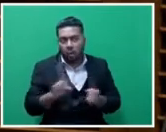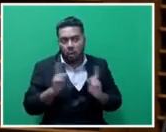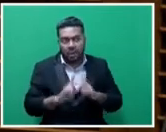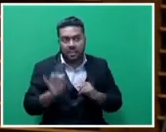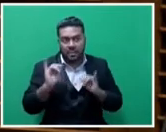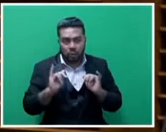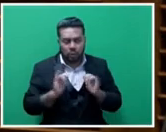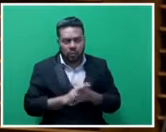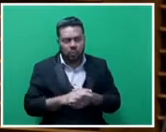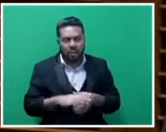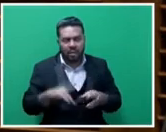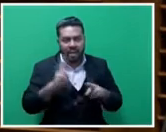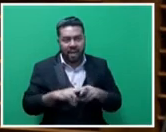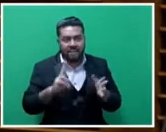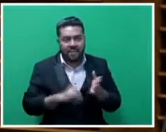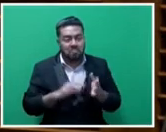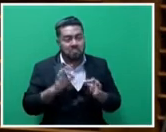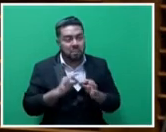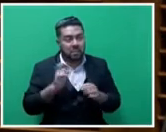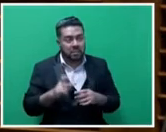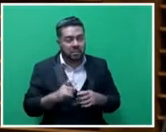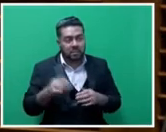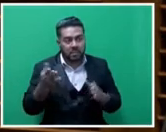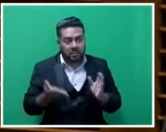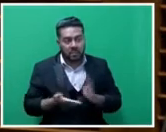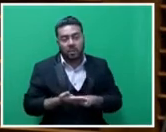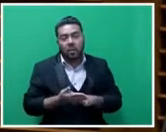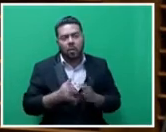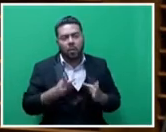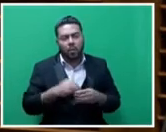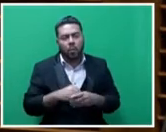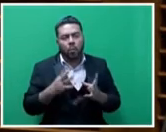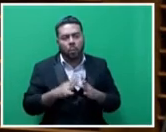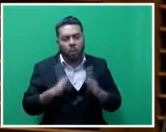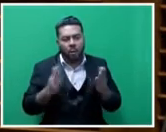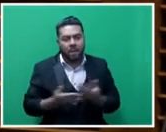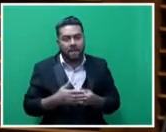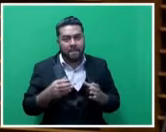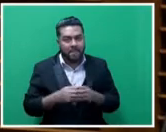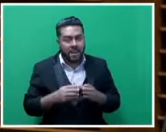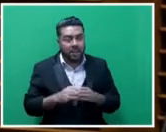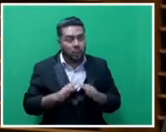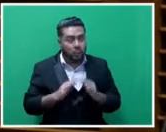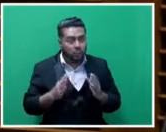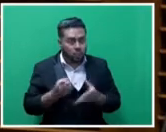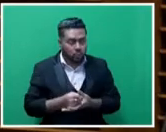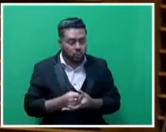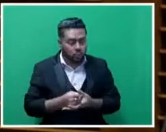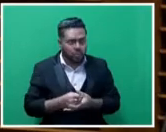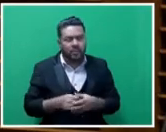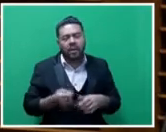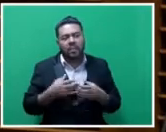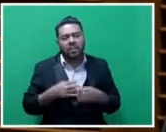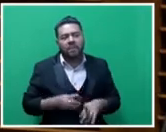with the FNBC, the Ministry, in collaboration with the World Bank Group, developed the guideline for